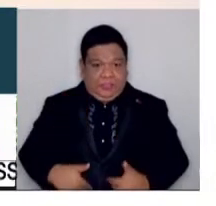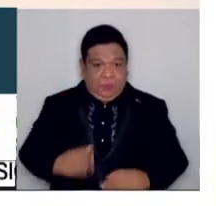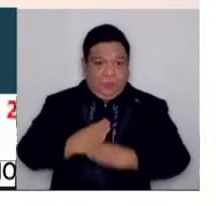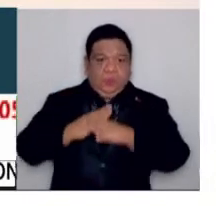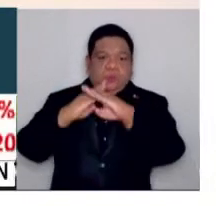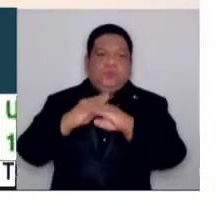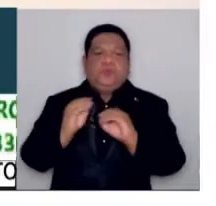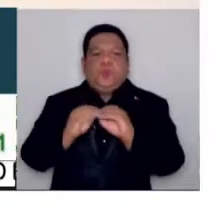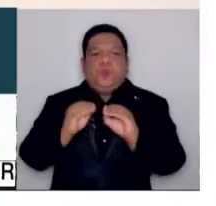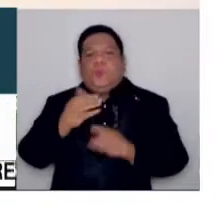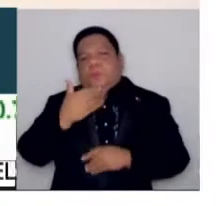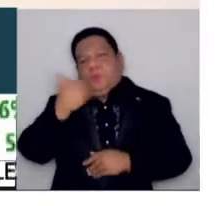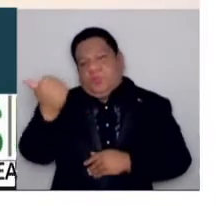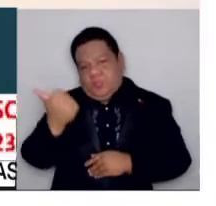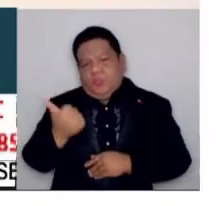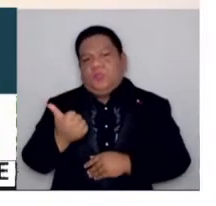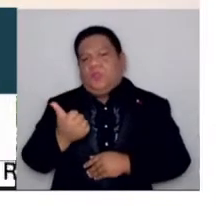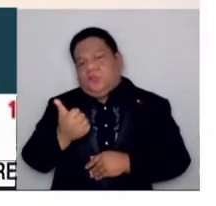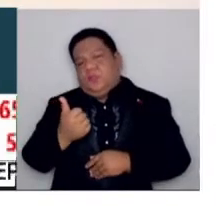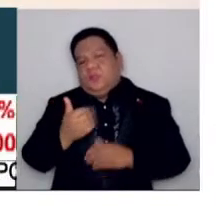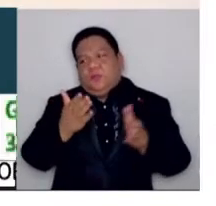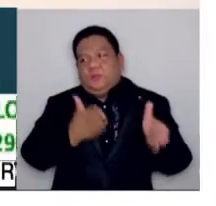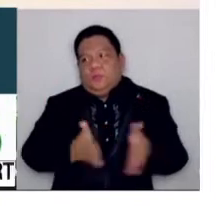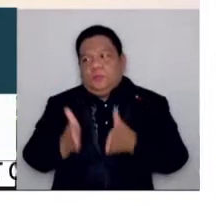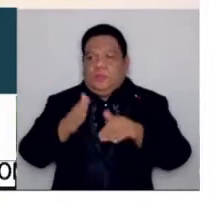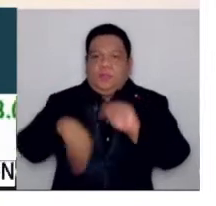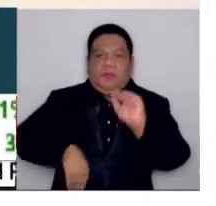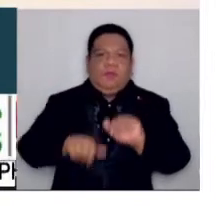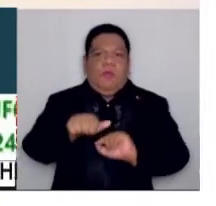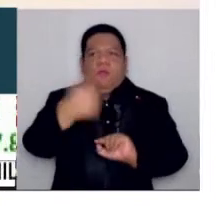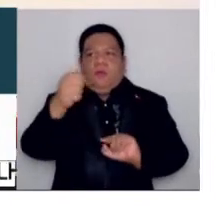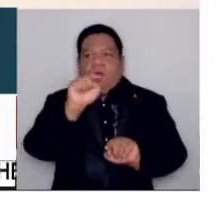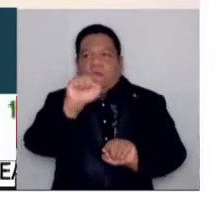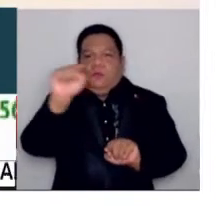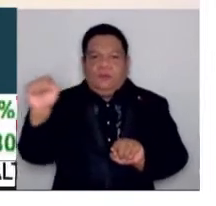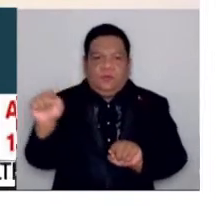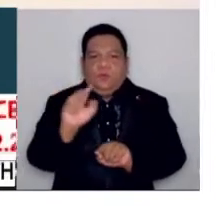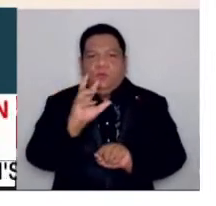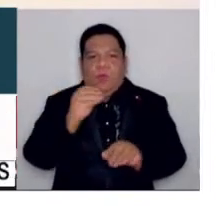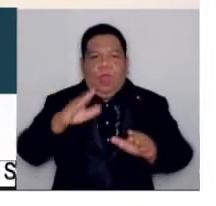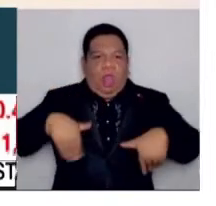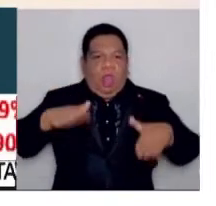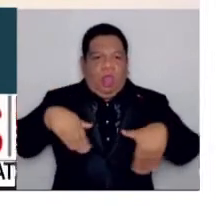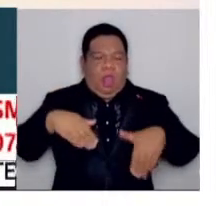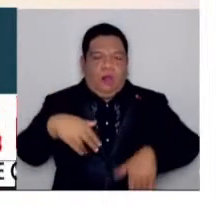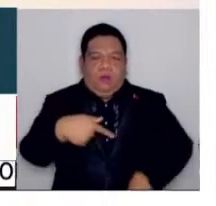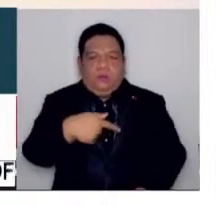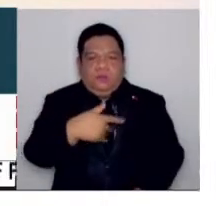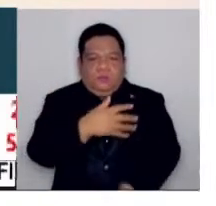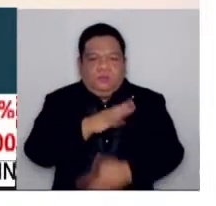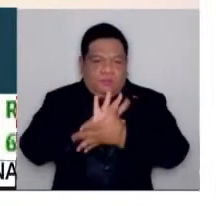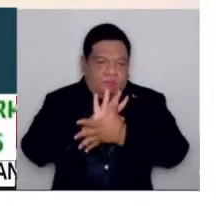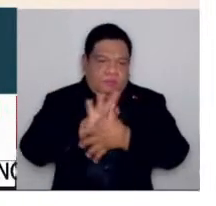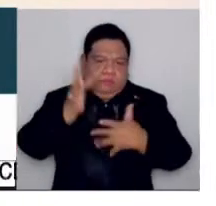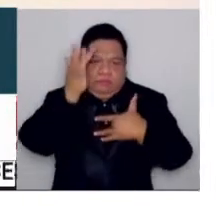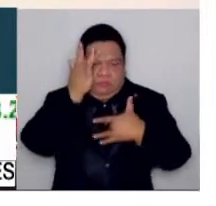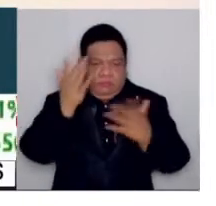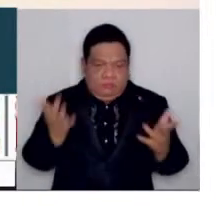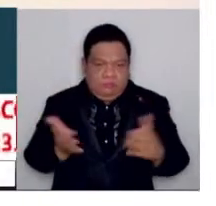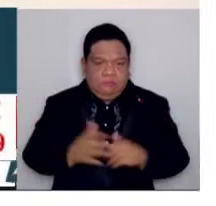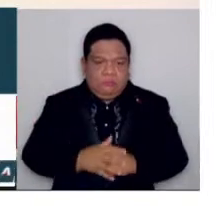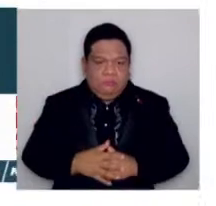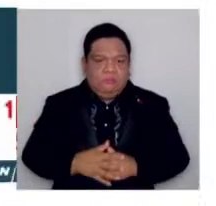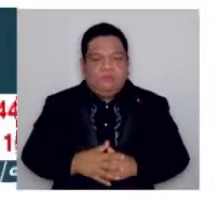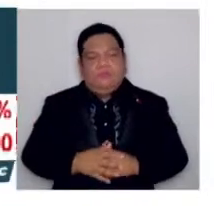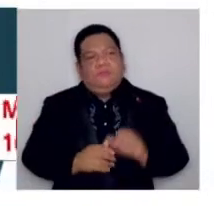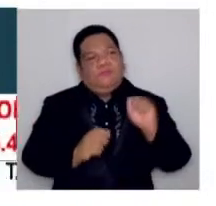better, you know, better prepared than any of the others who have not had COVID yet. Yeah. Yeah. Well,